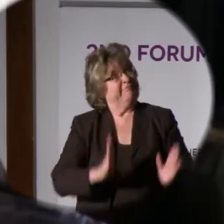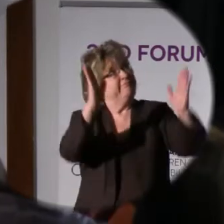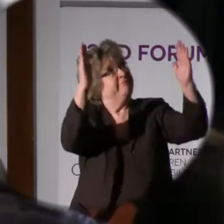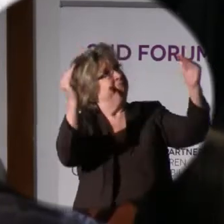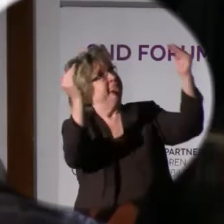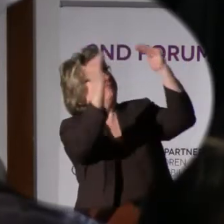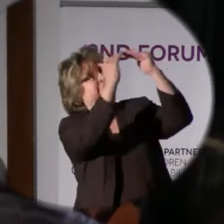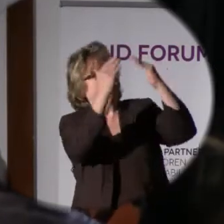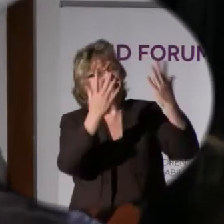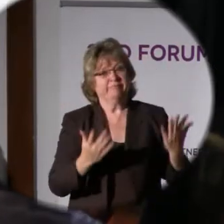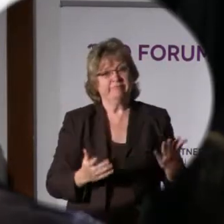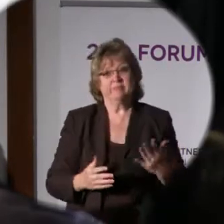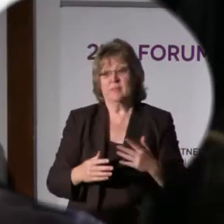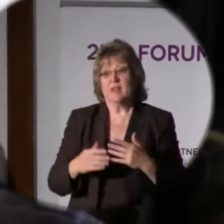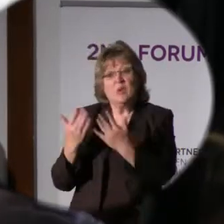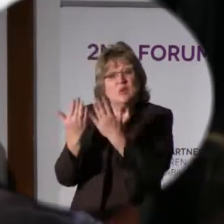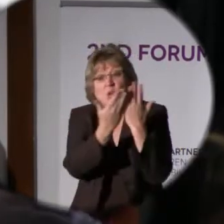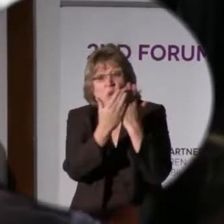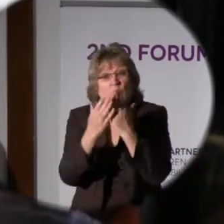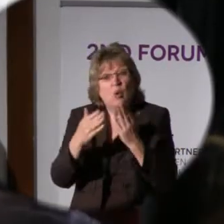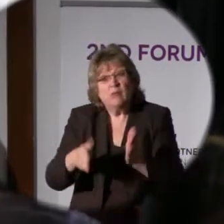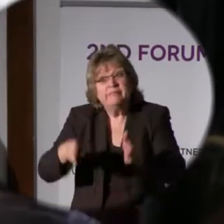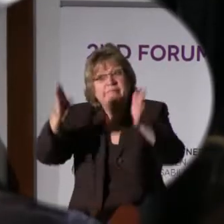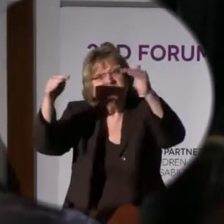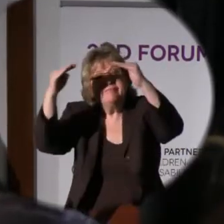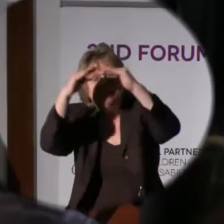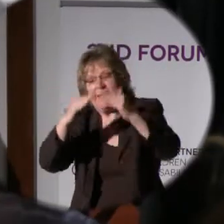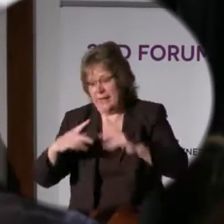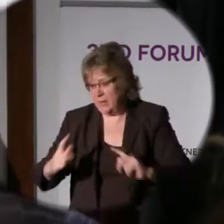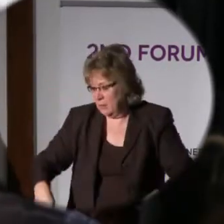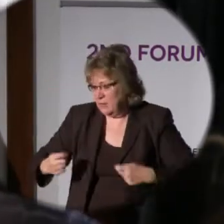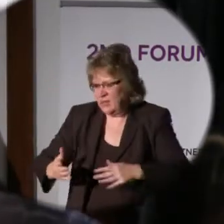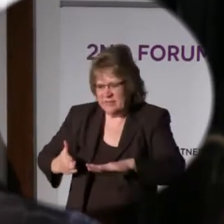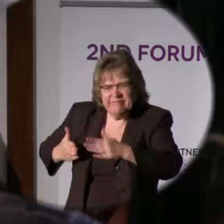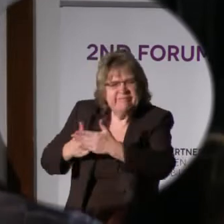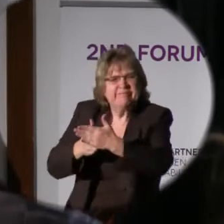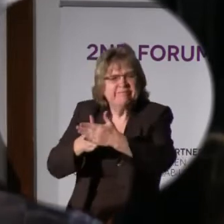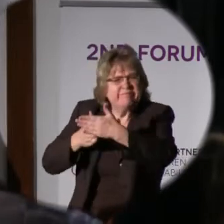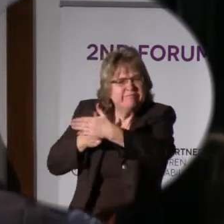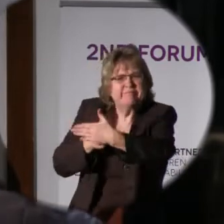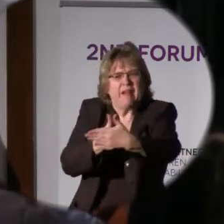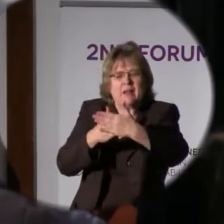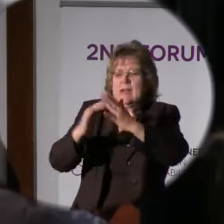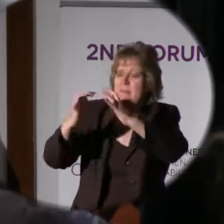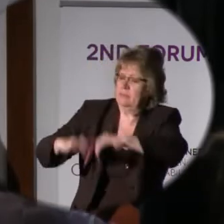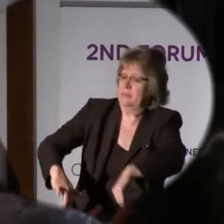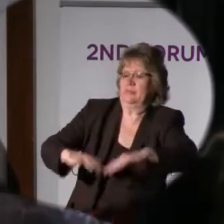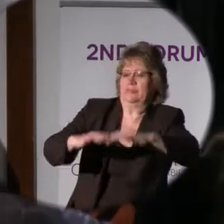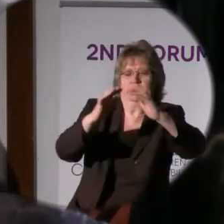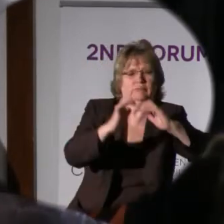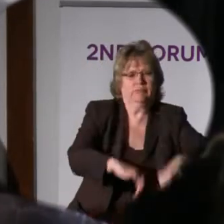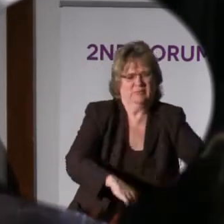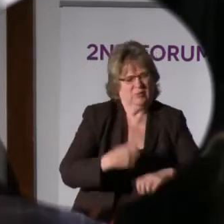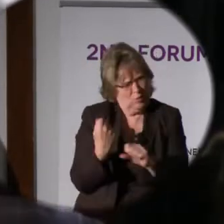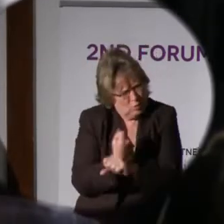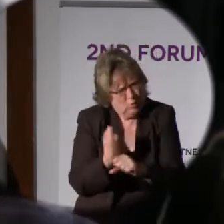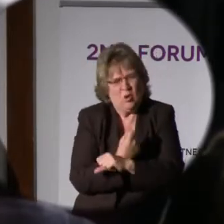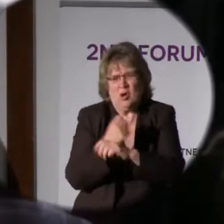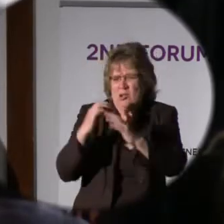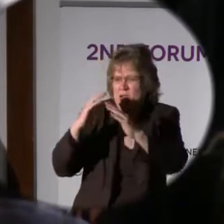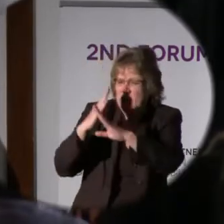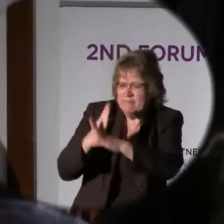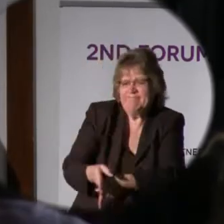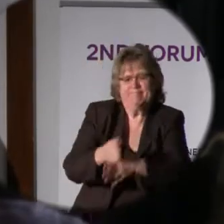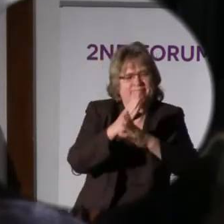standards mandating those in authority to maintain ease of access into